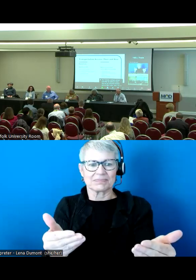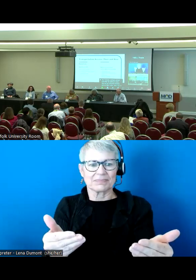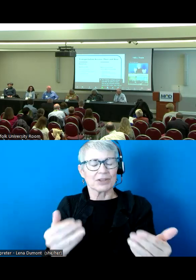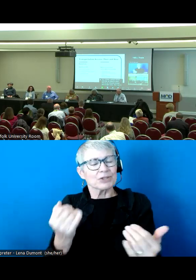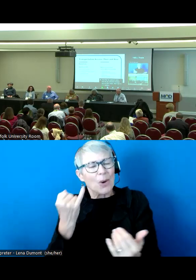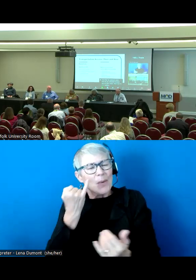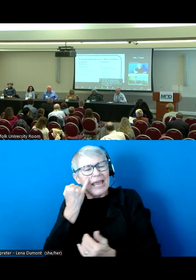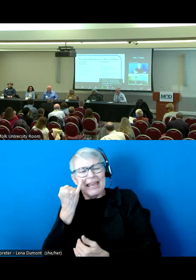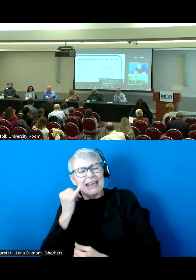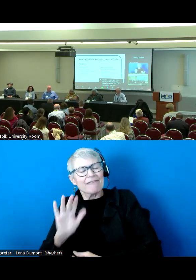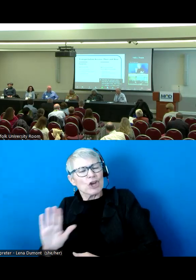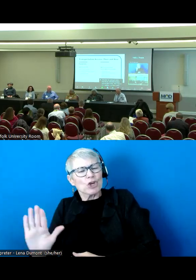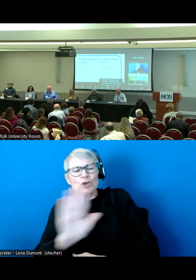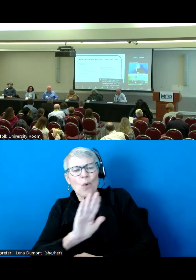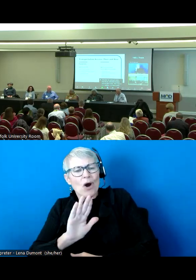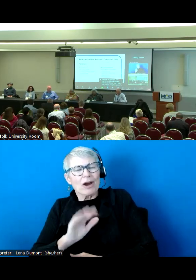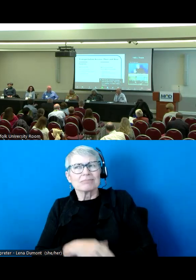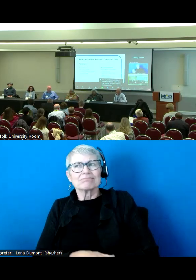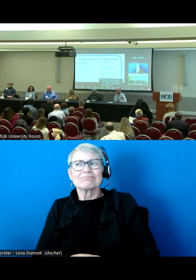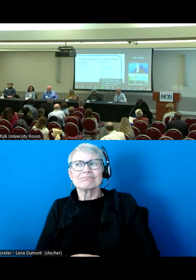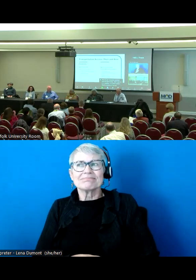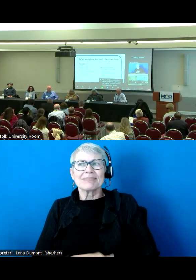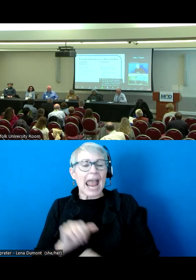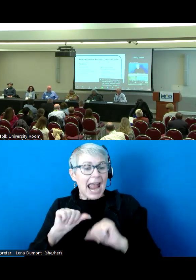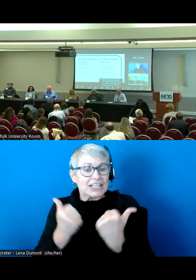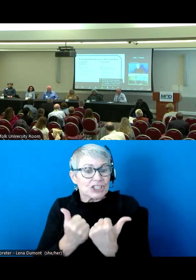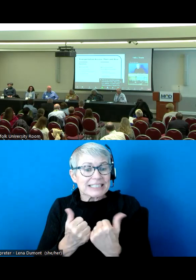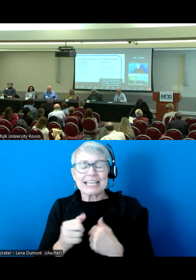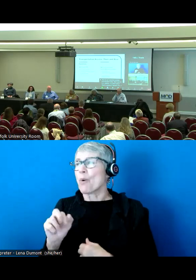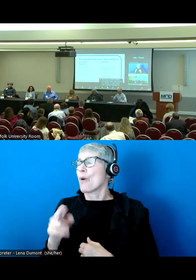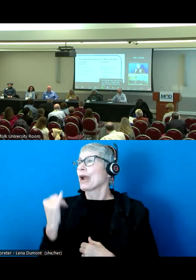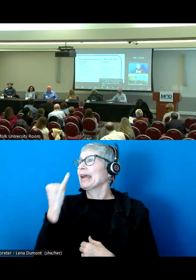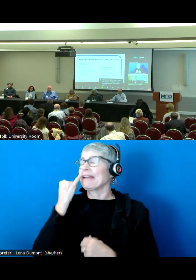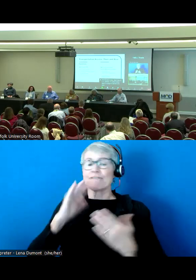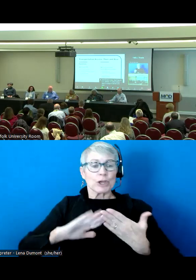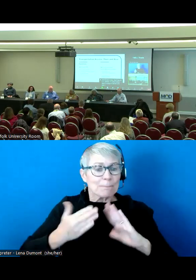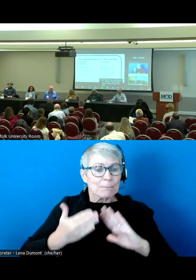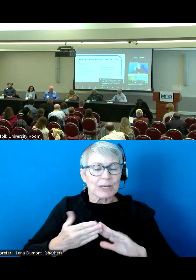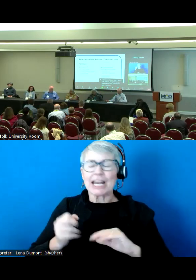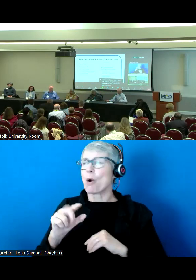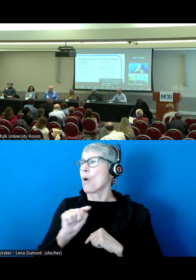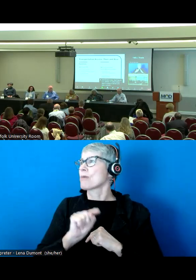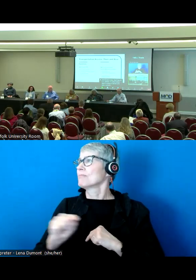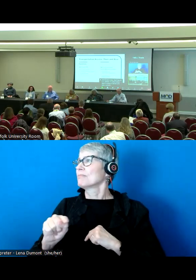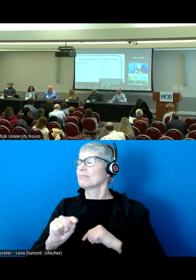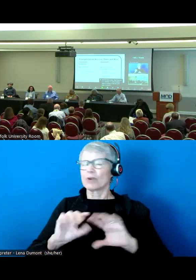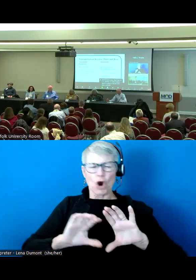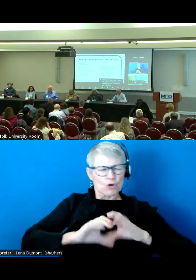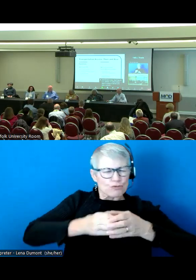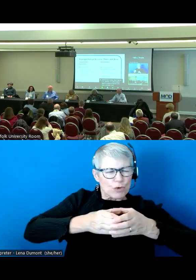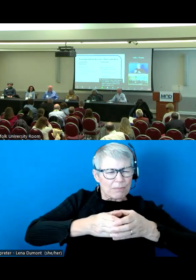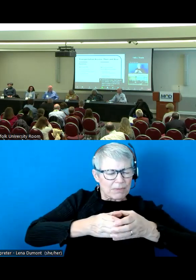of people who have a problem that you all have to deal